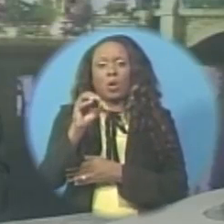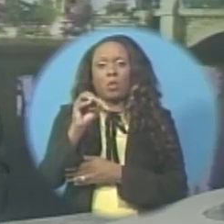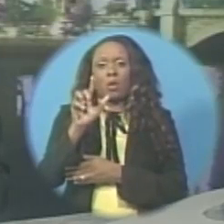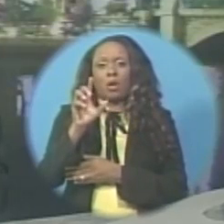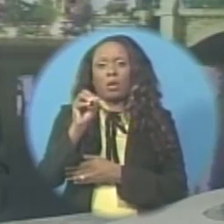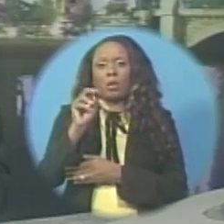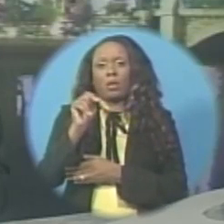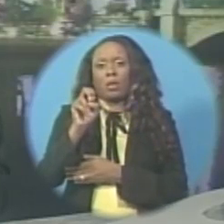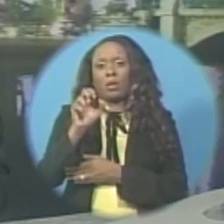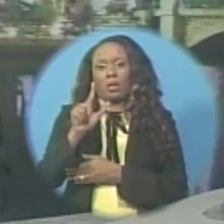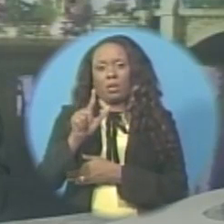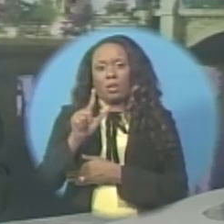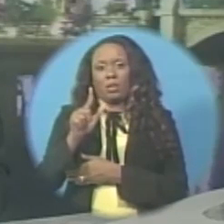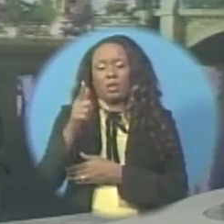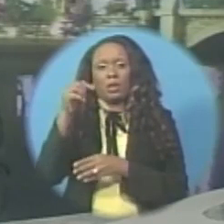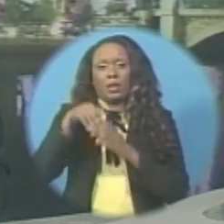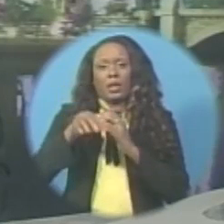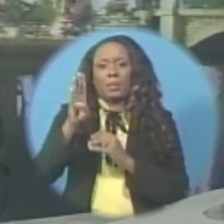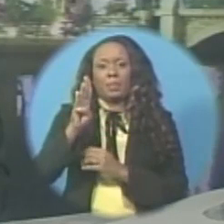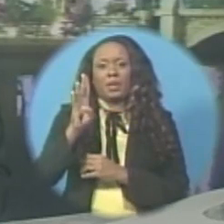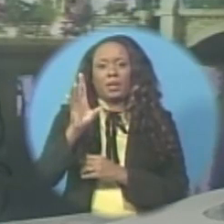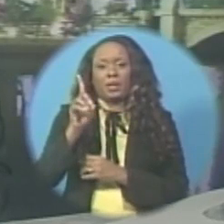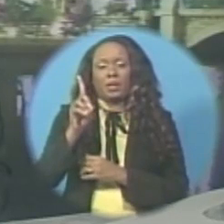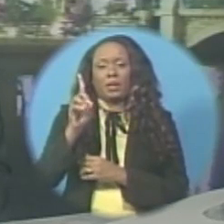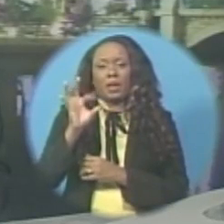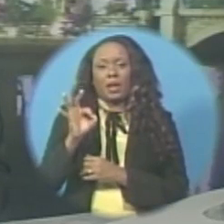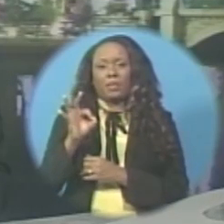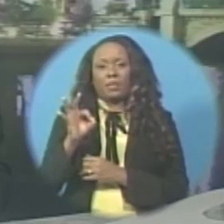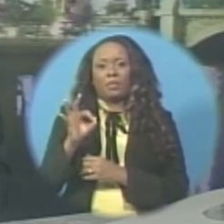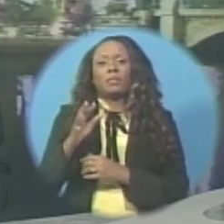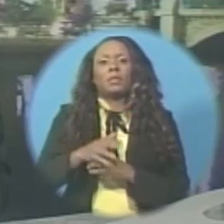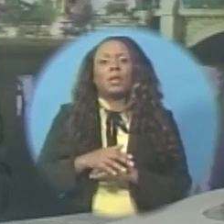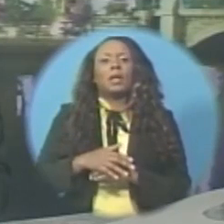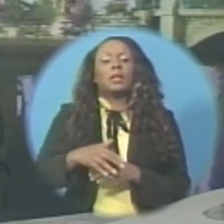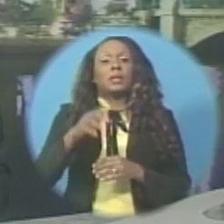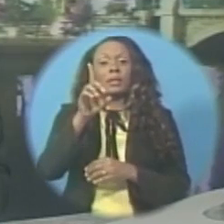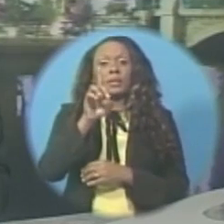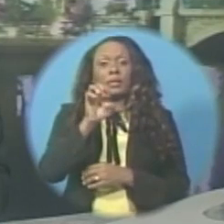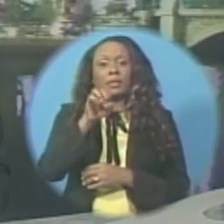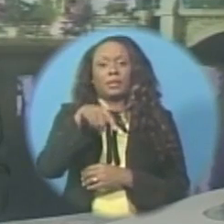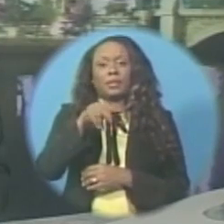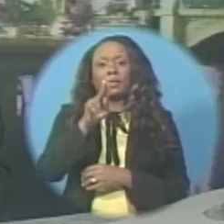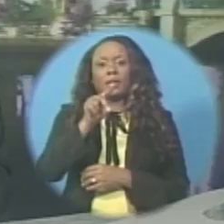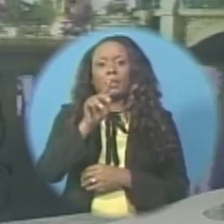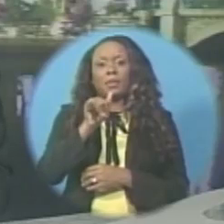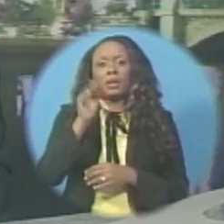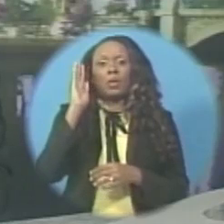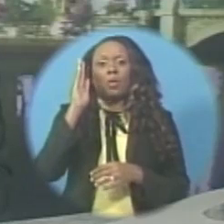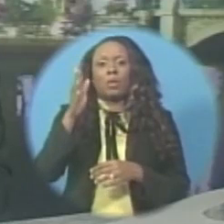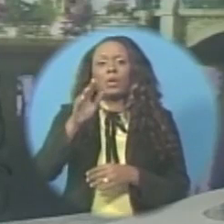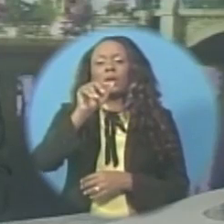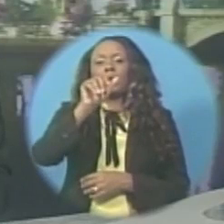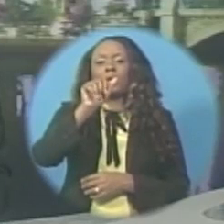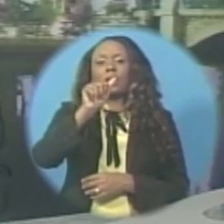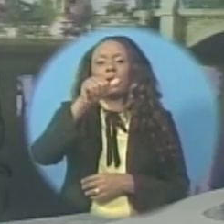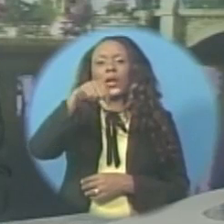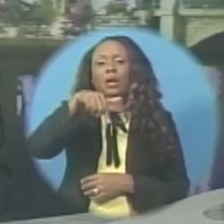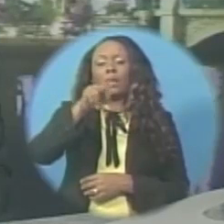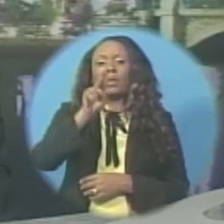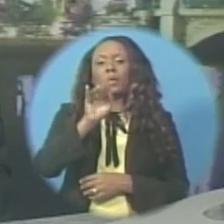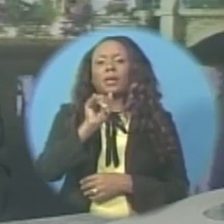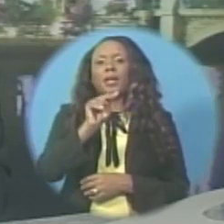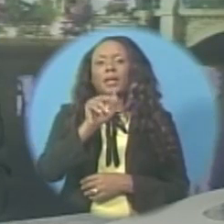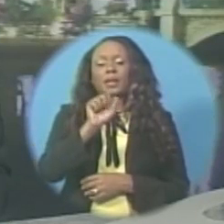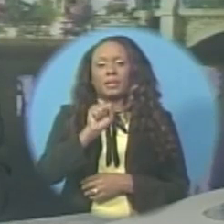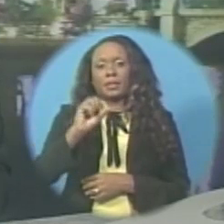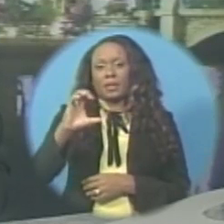of the BDF, replacing Colonel Alvin Quinton. His deputy will be Acting Commander Aquinas Clark, who's being promoted to the